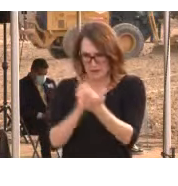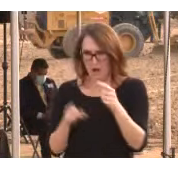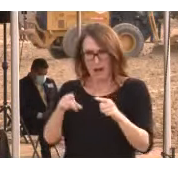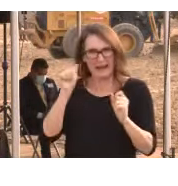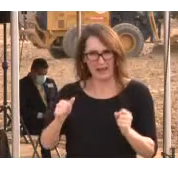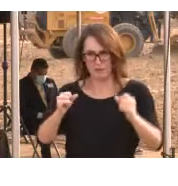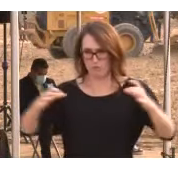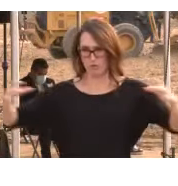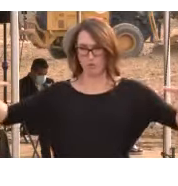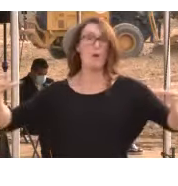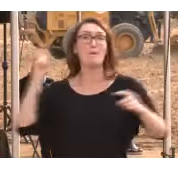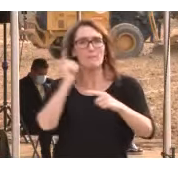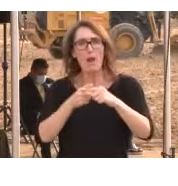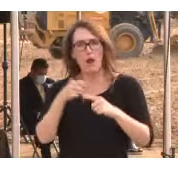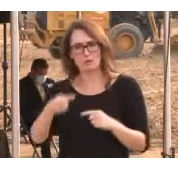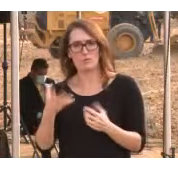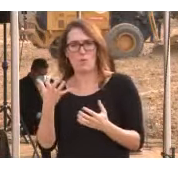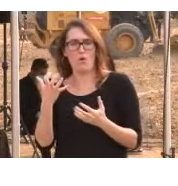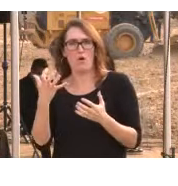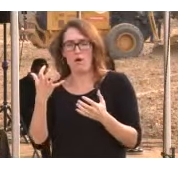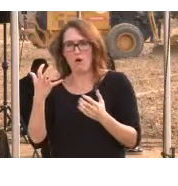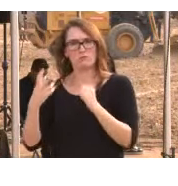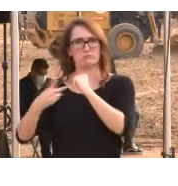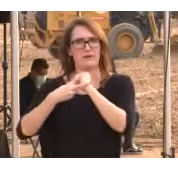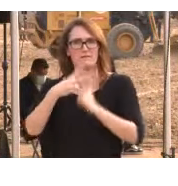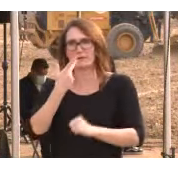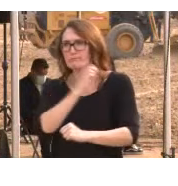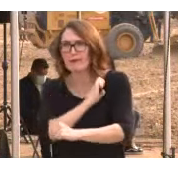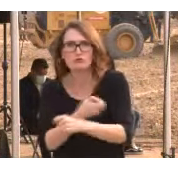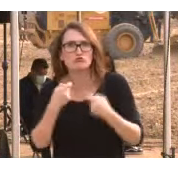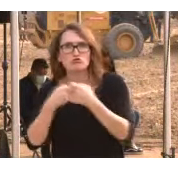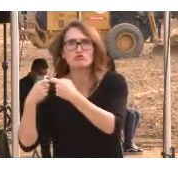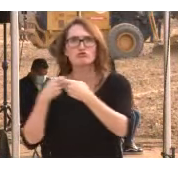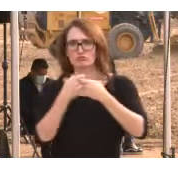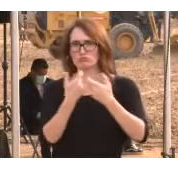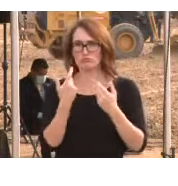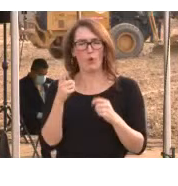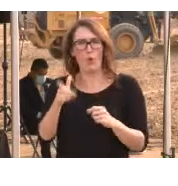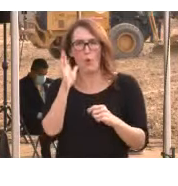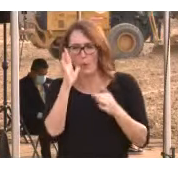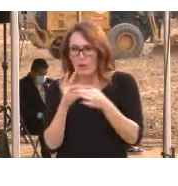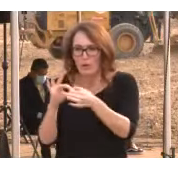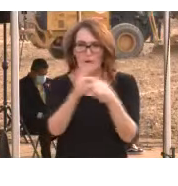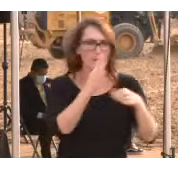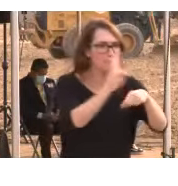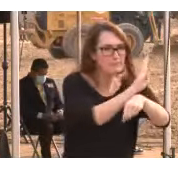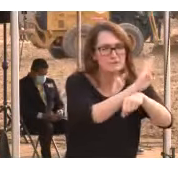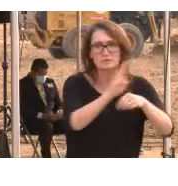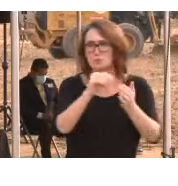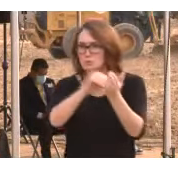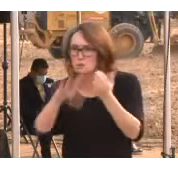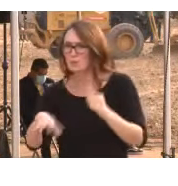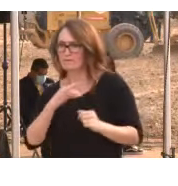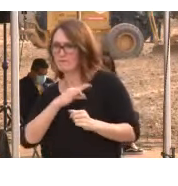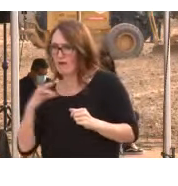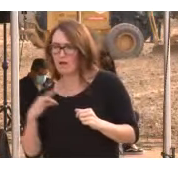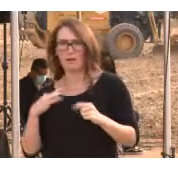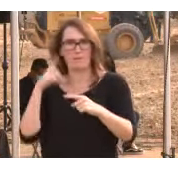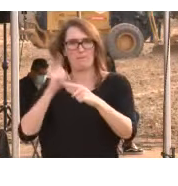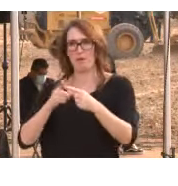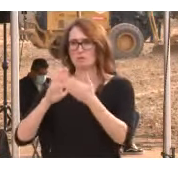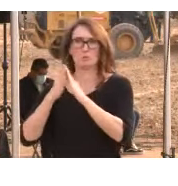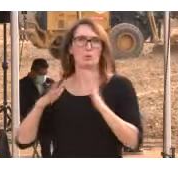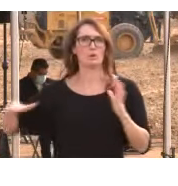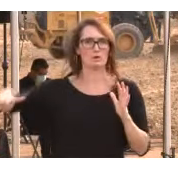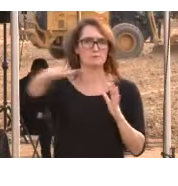mind. It will foster a synergy between students, faculty, and the businesses we serve and the community in